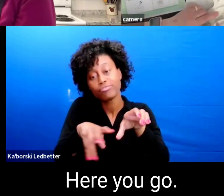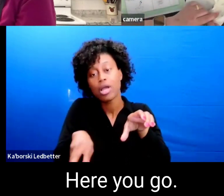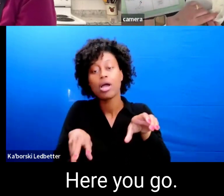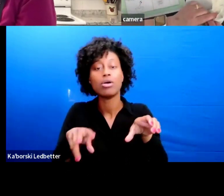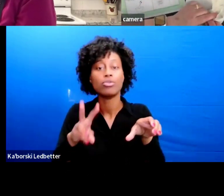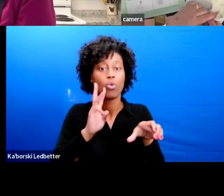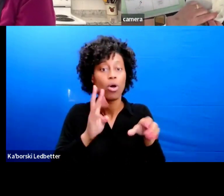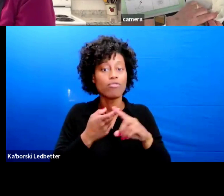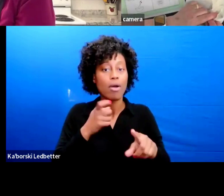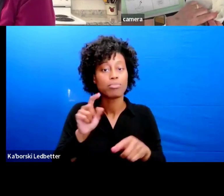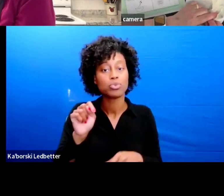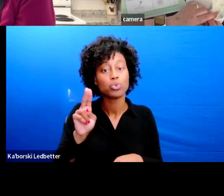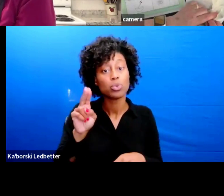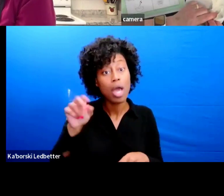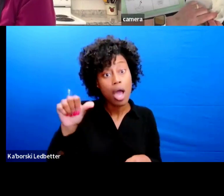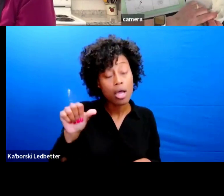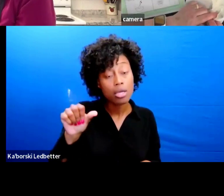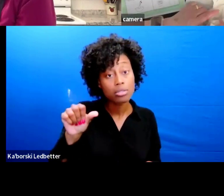There you go.